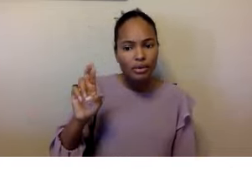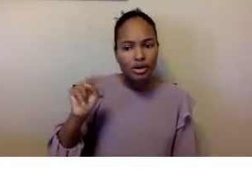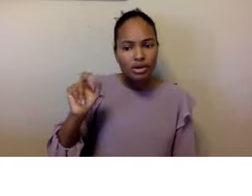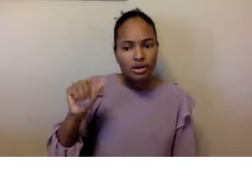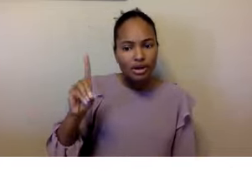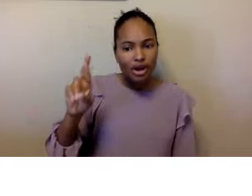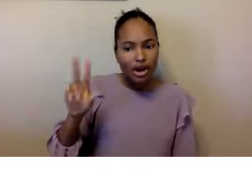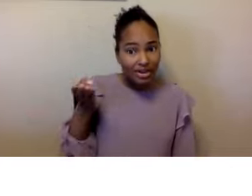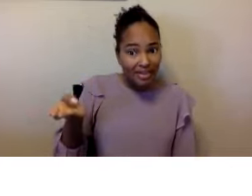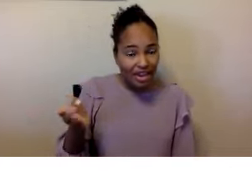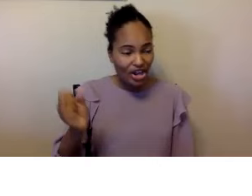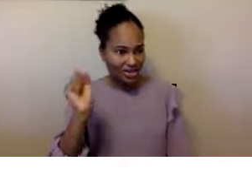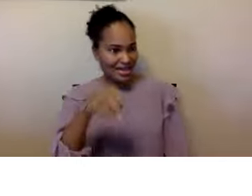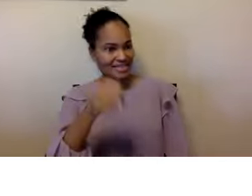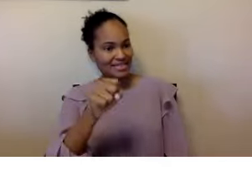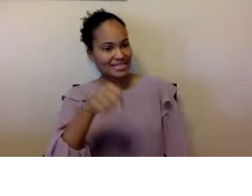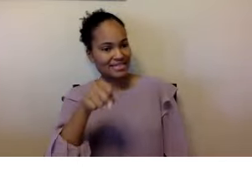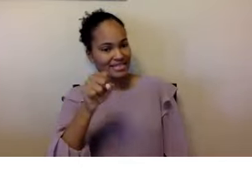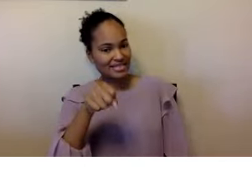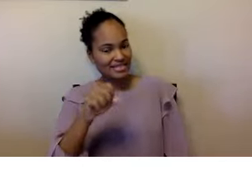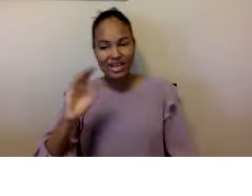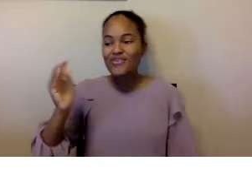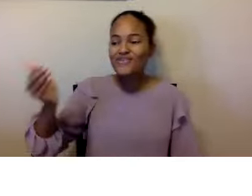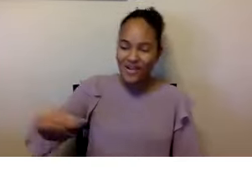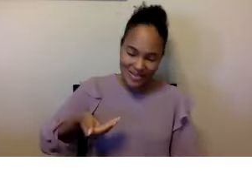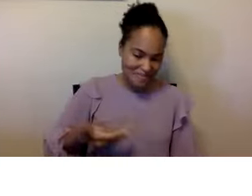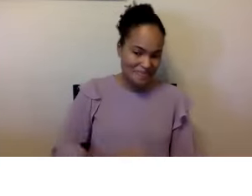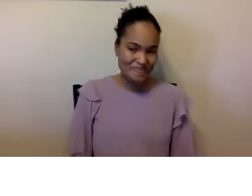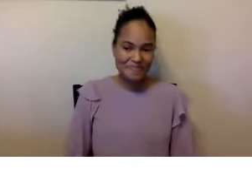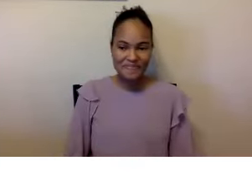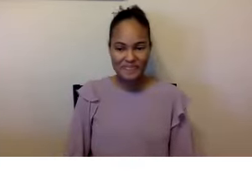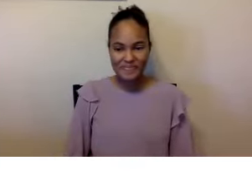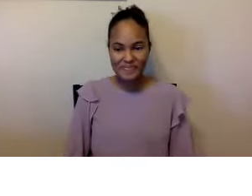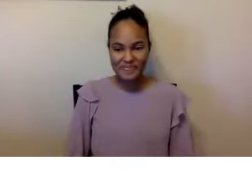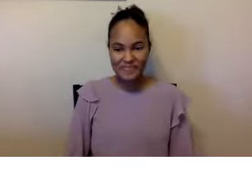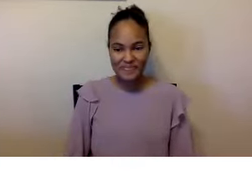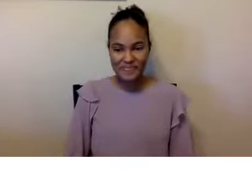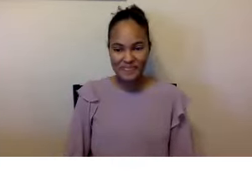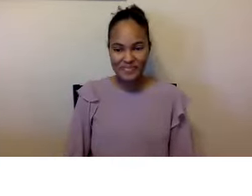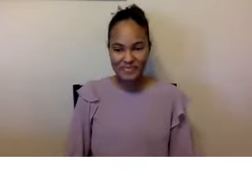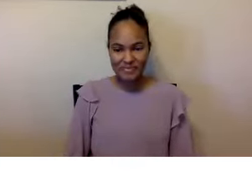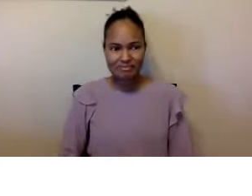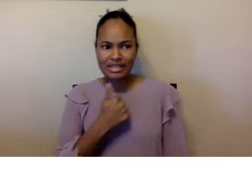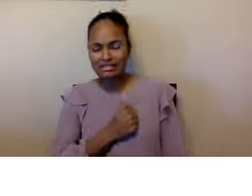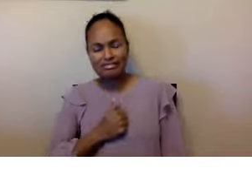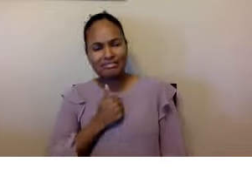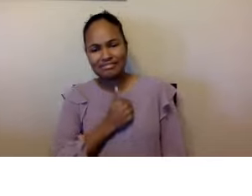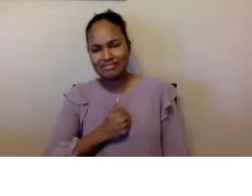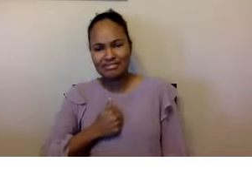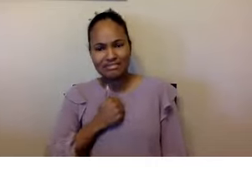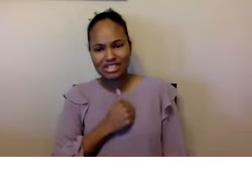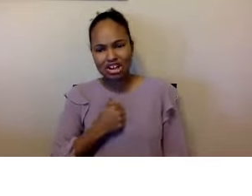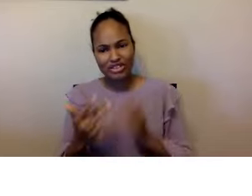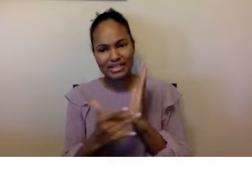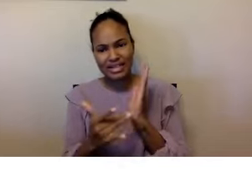Yes, I am. Oh, welcome. So I'm sorry about that. It was now technology going to,